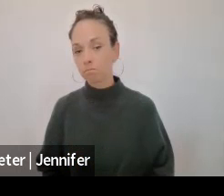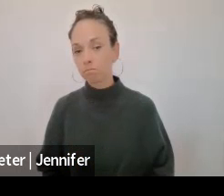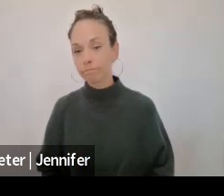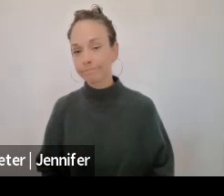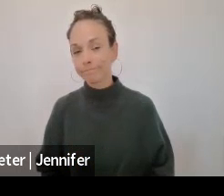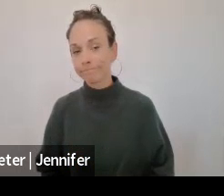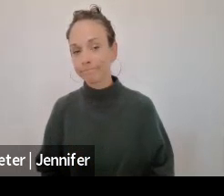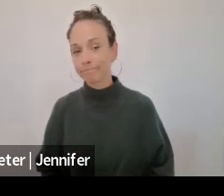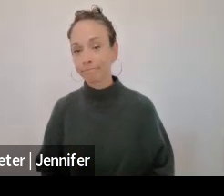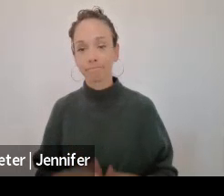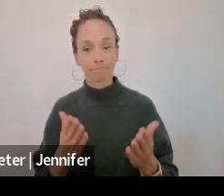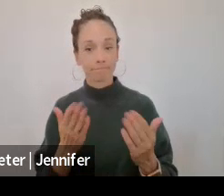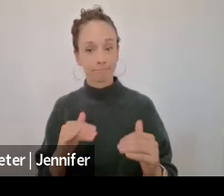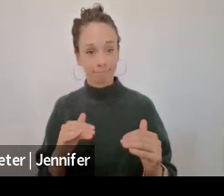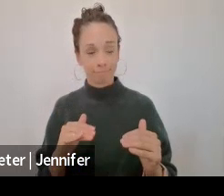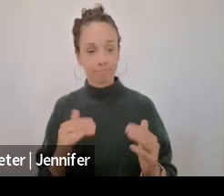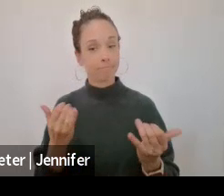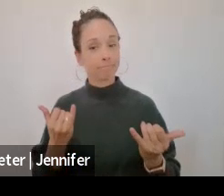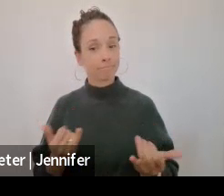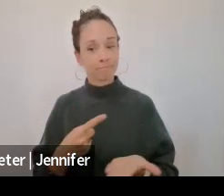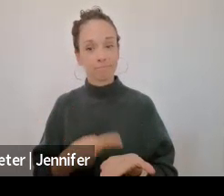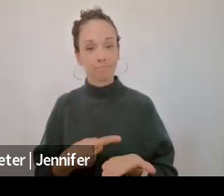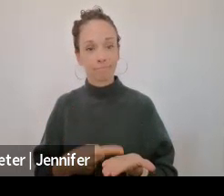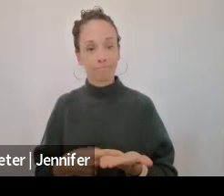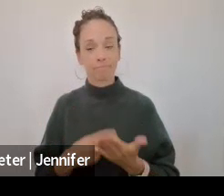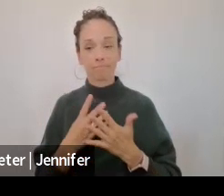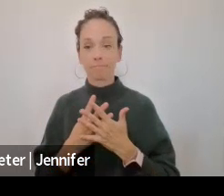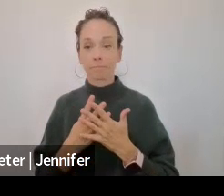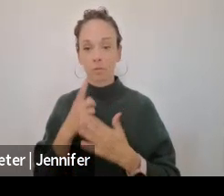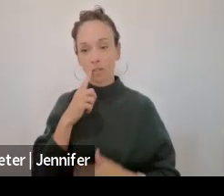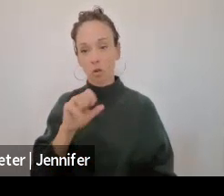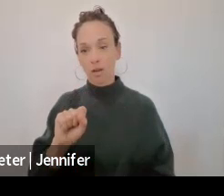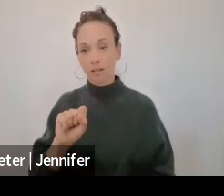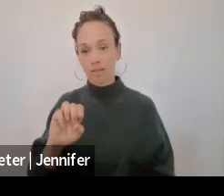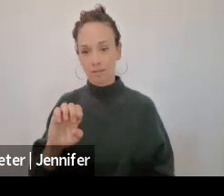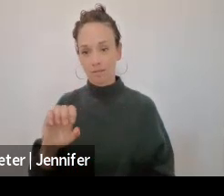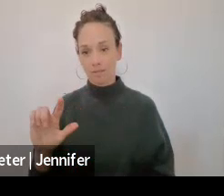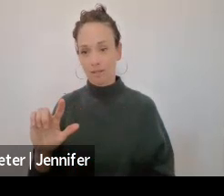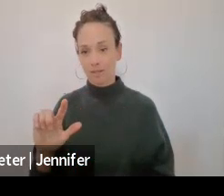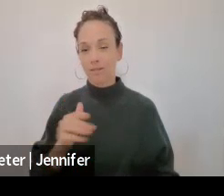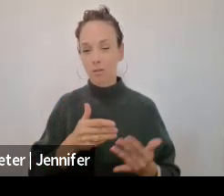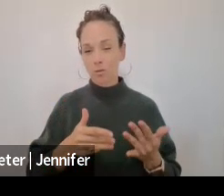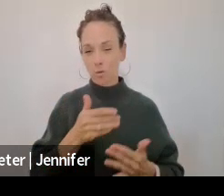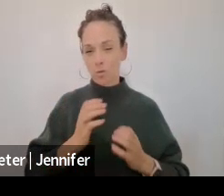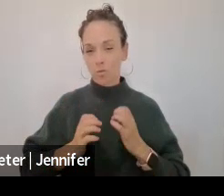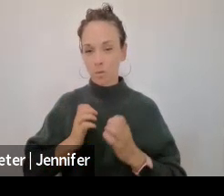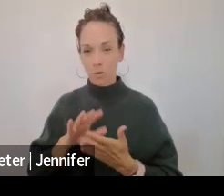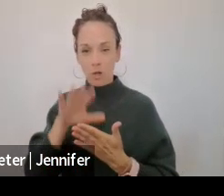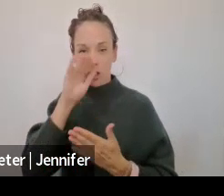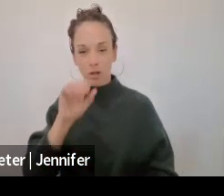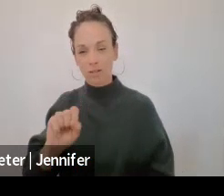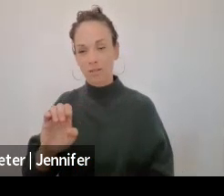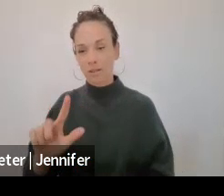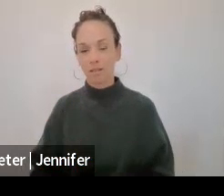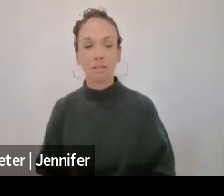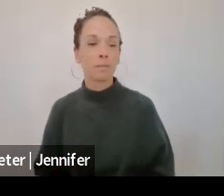this next section, though, we'll be talking about screening for social emotional learning. So